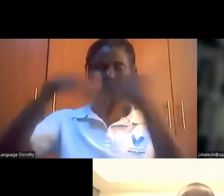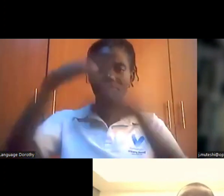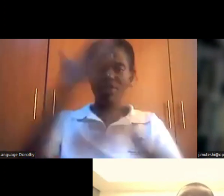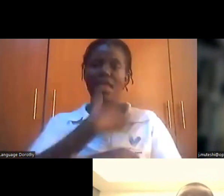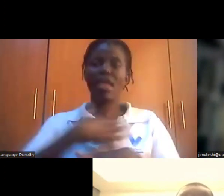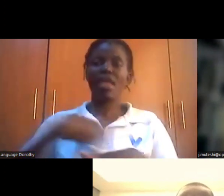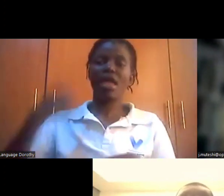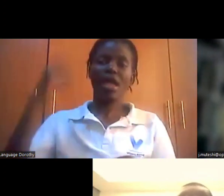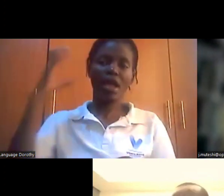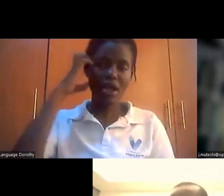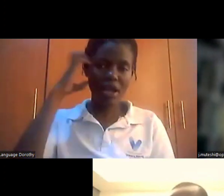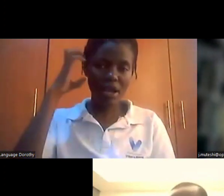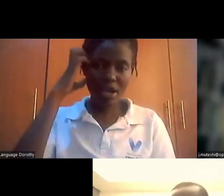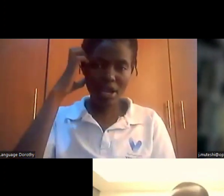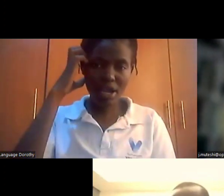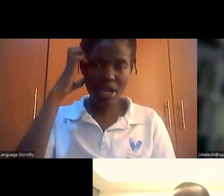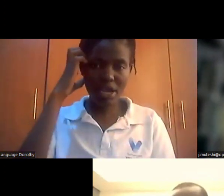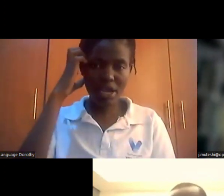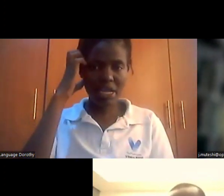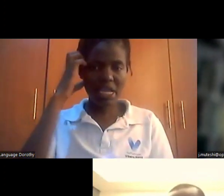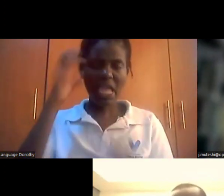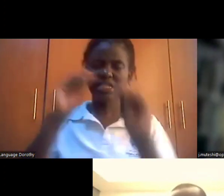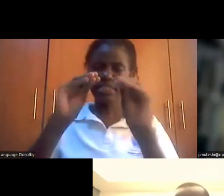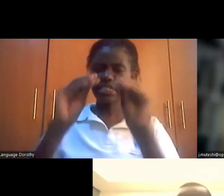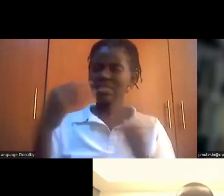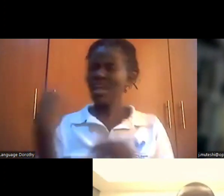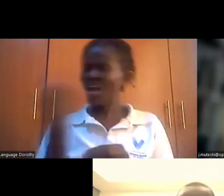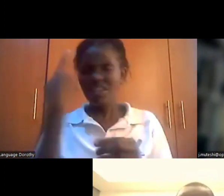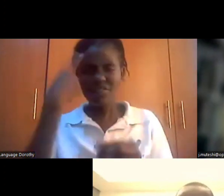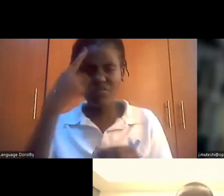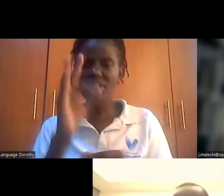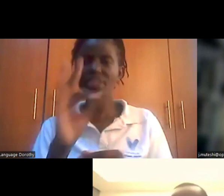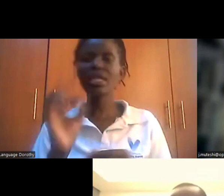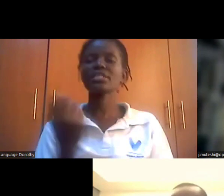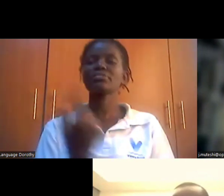teaching will only take about 30 minutes. Some